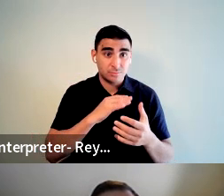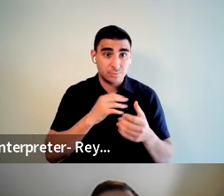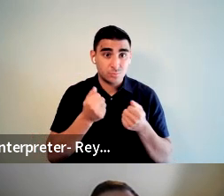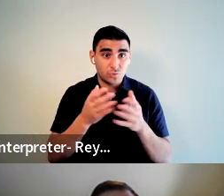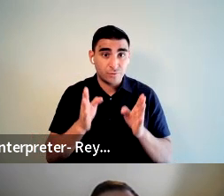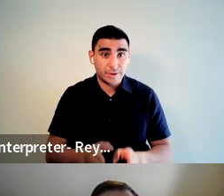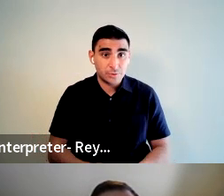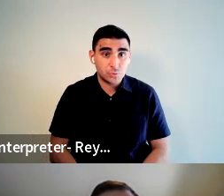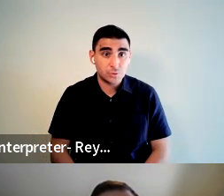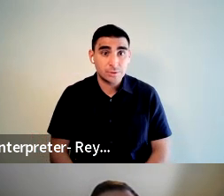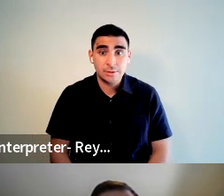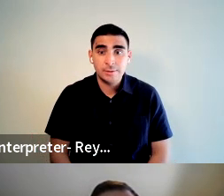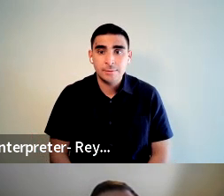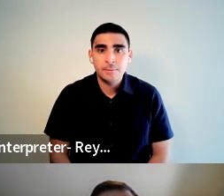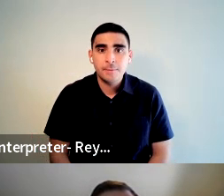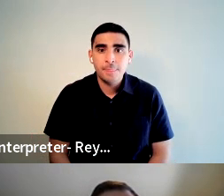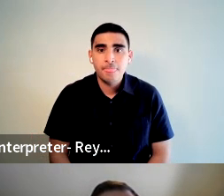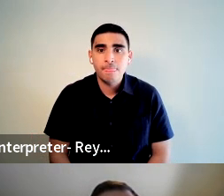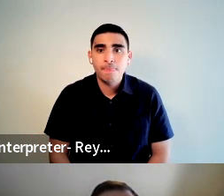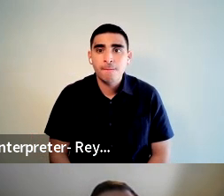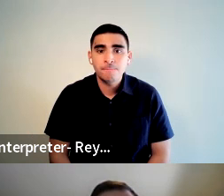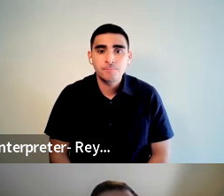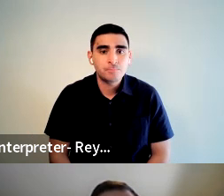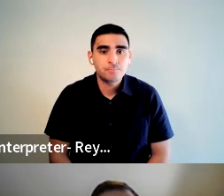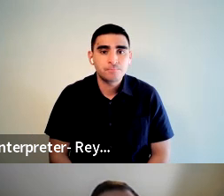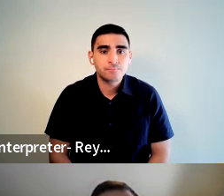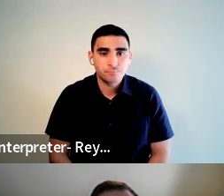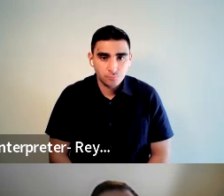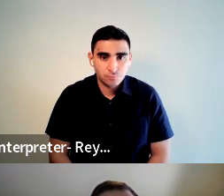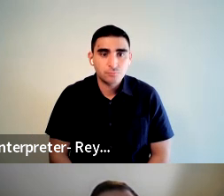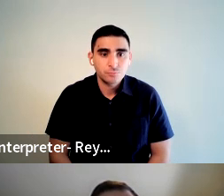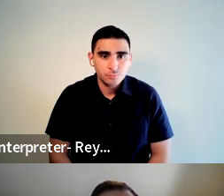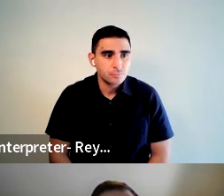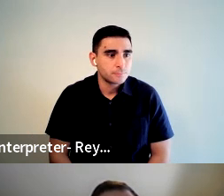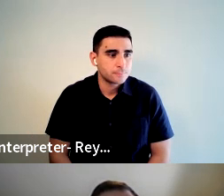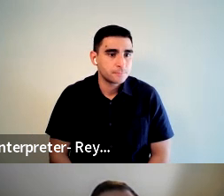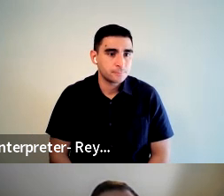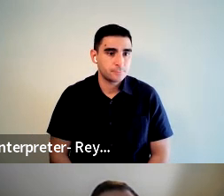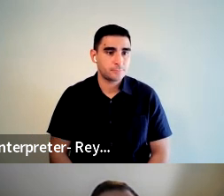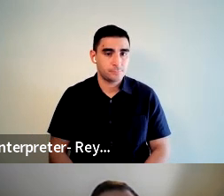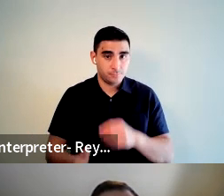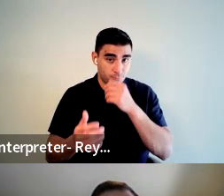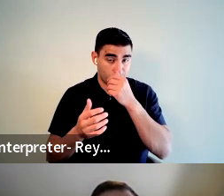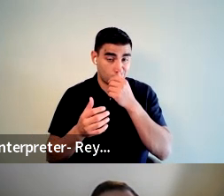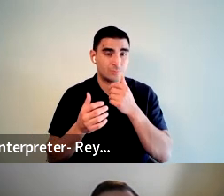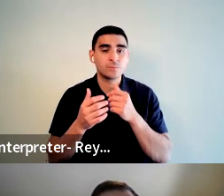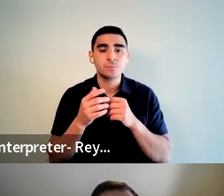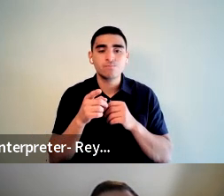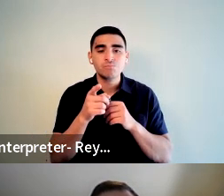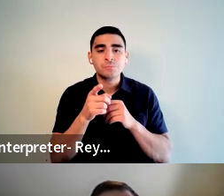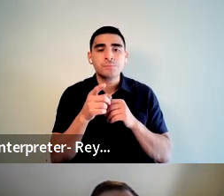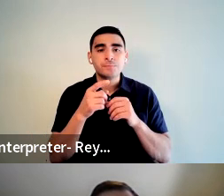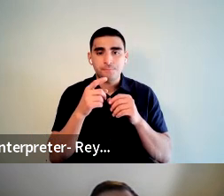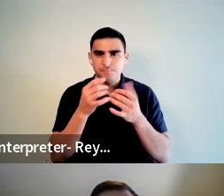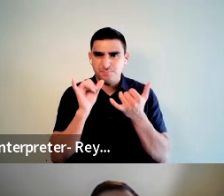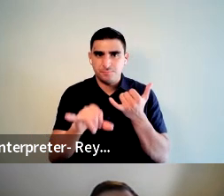Yeah, that's a really good thought. And I want to acknowledge Johanna's chat that this is being discussed as a